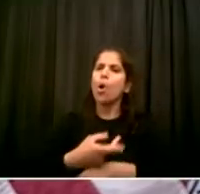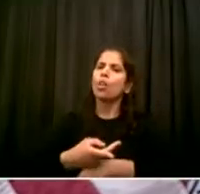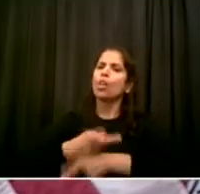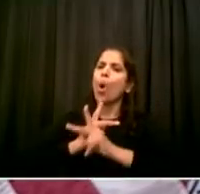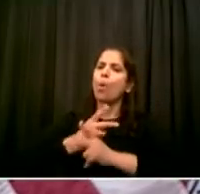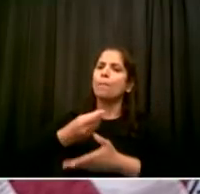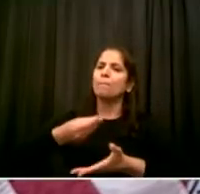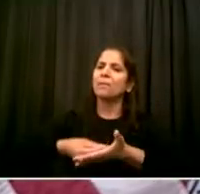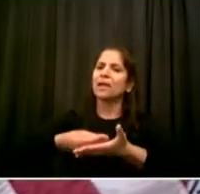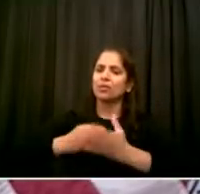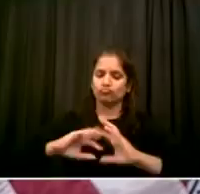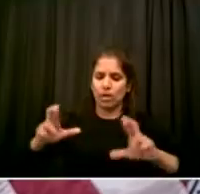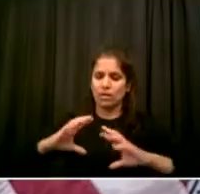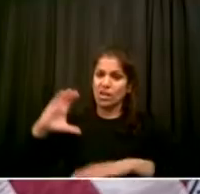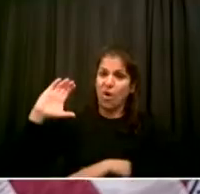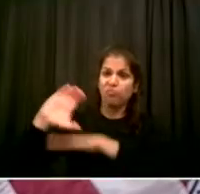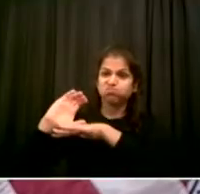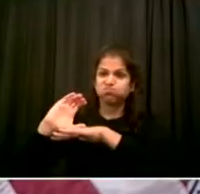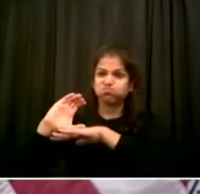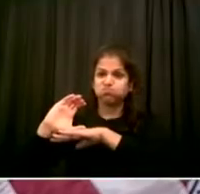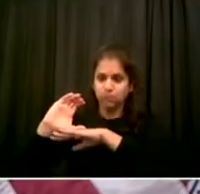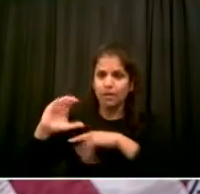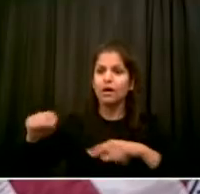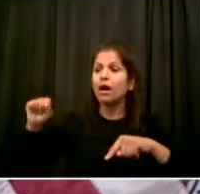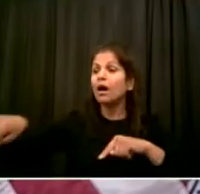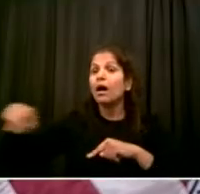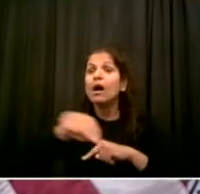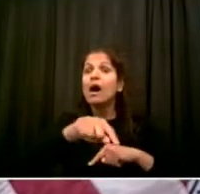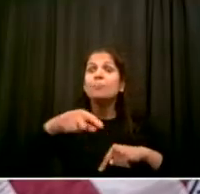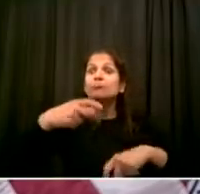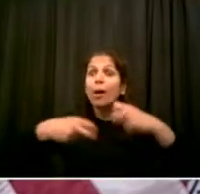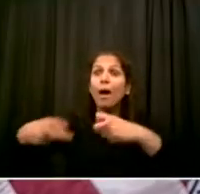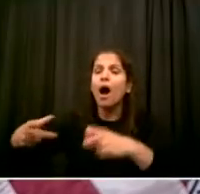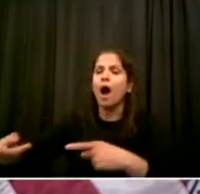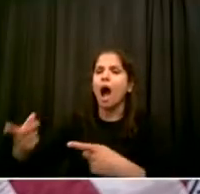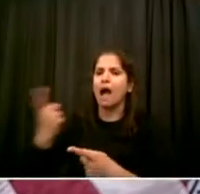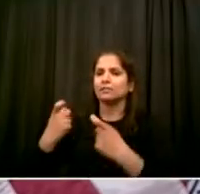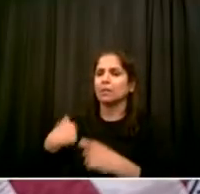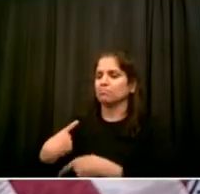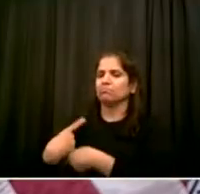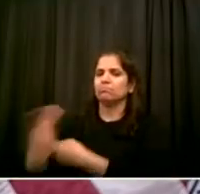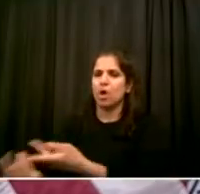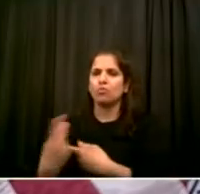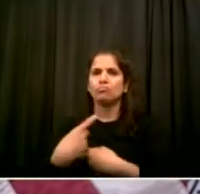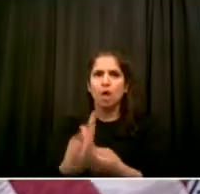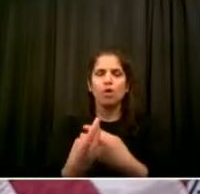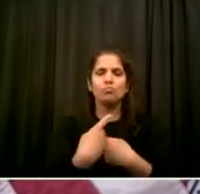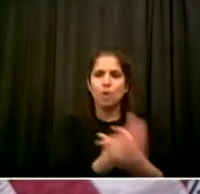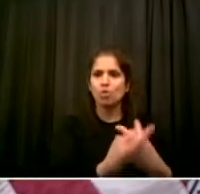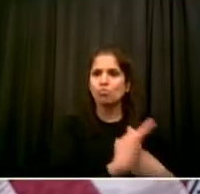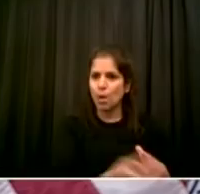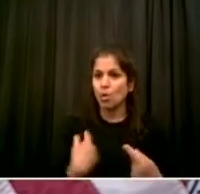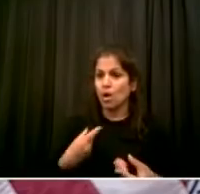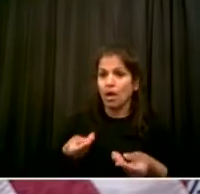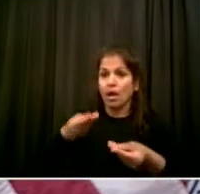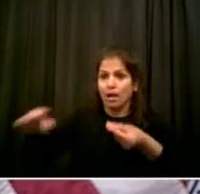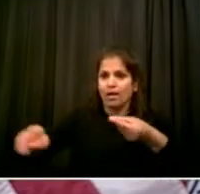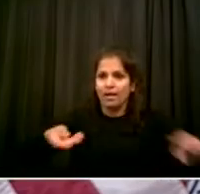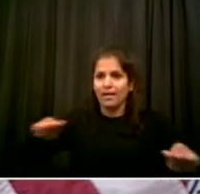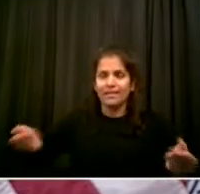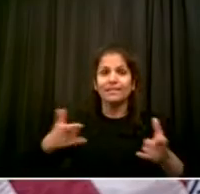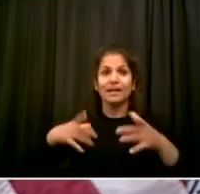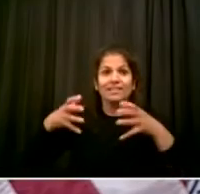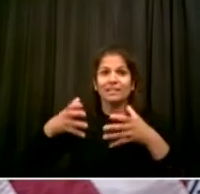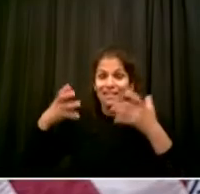fanfare. It was obviously the right thing to do, to give it that fallback while we're all fighting shoulder to shoulder, city and state together, and